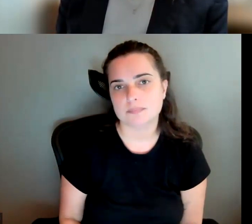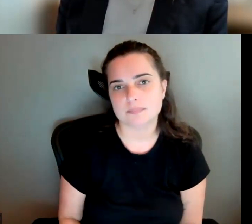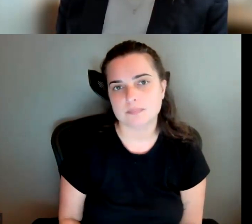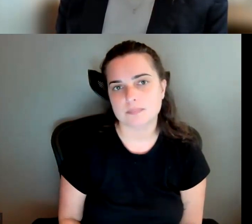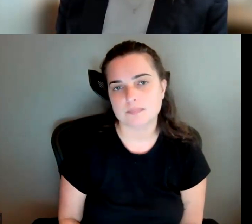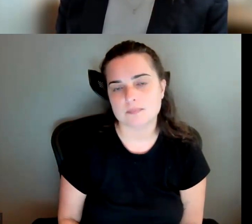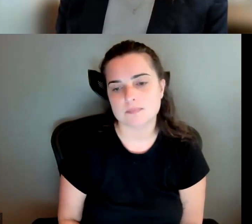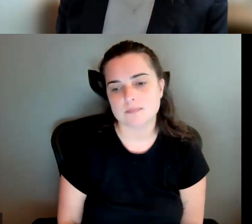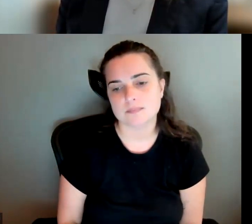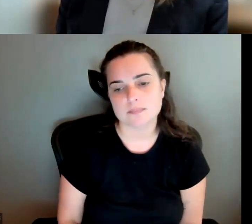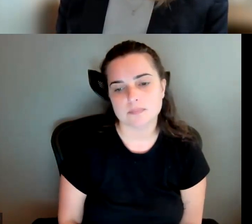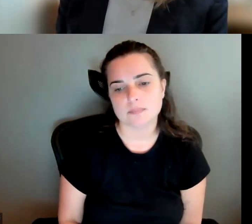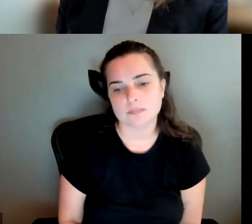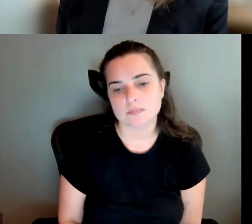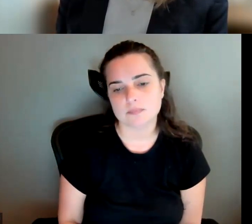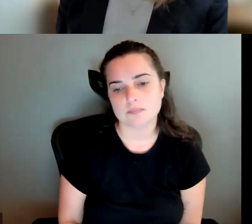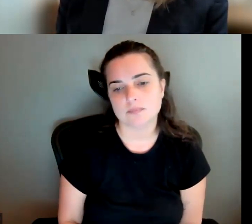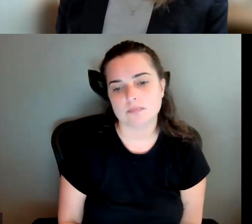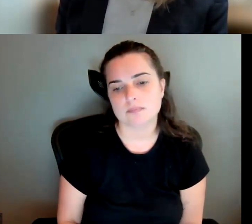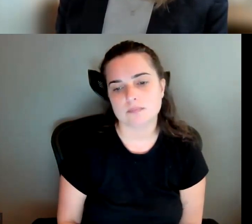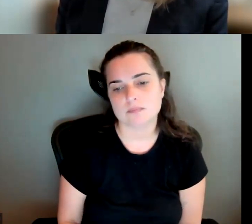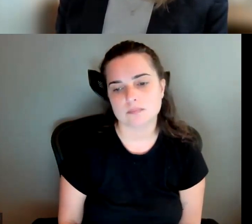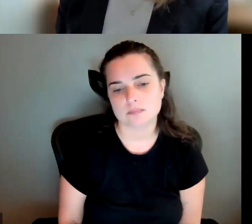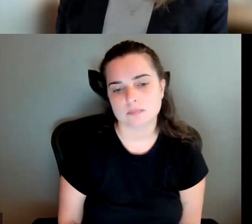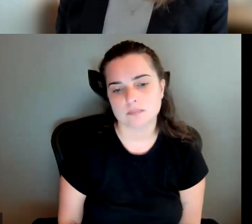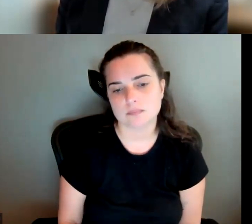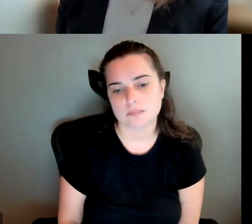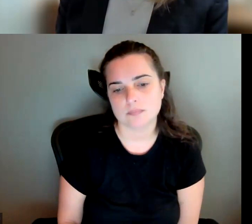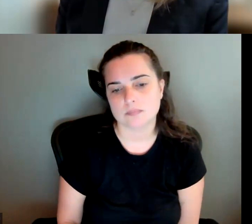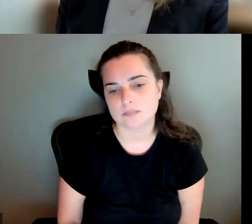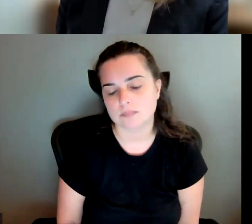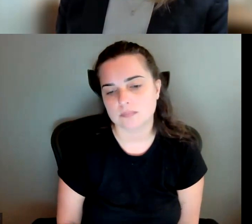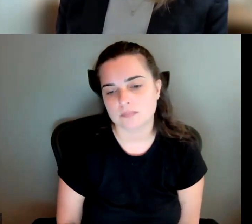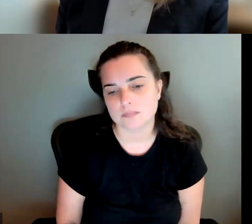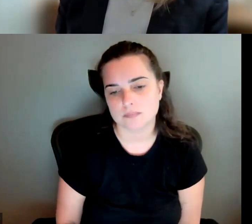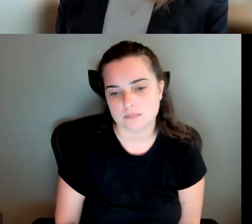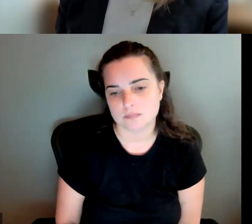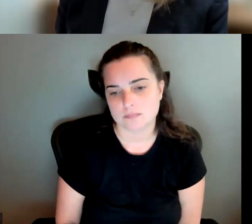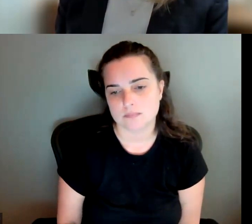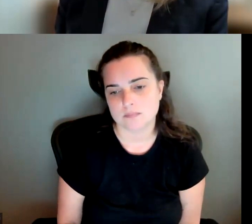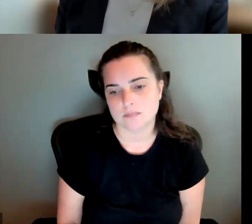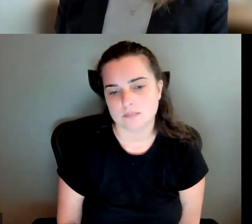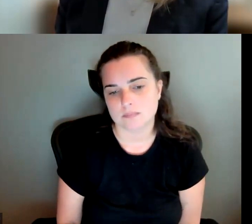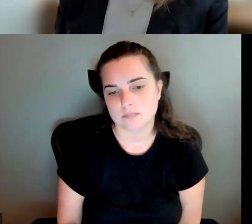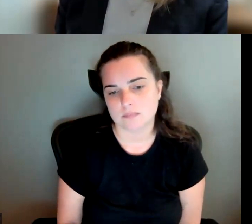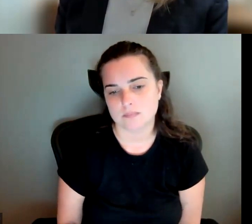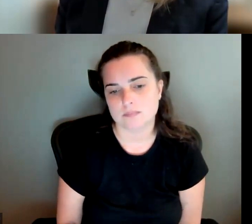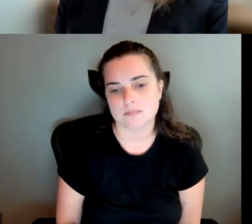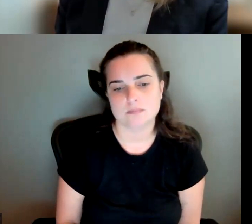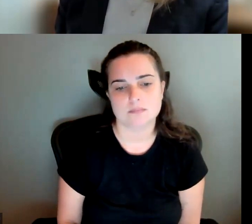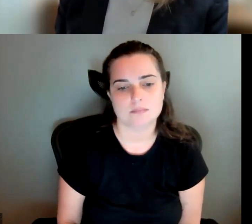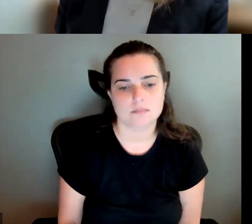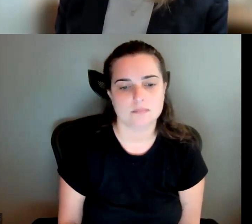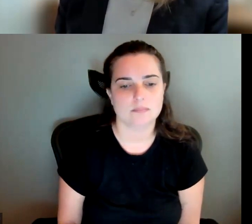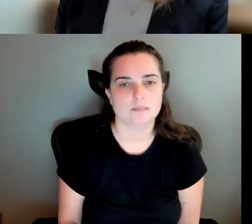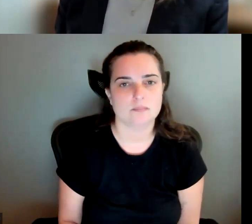be able to compensate me where it's almost like a six-figure